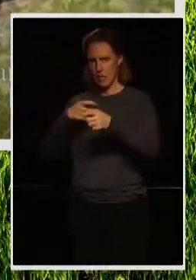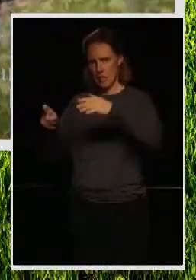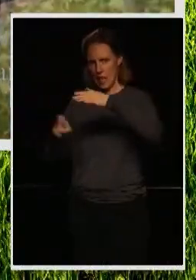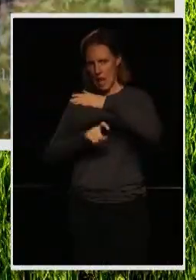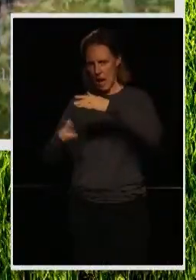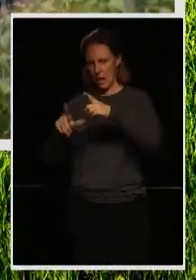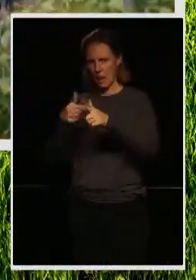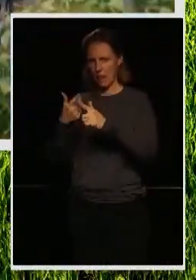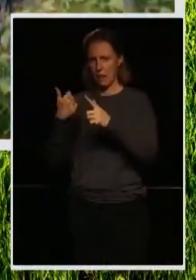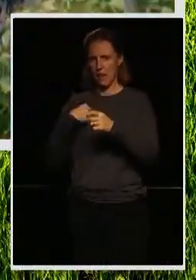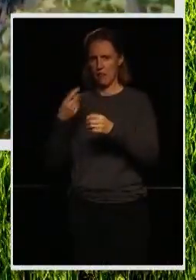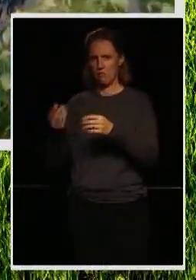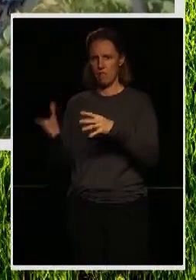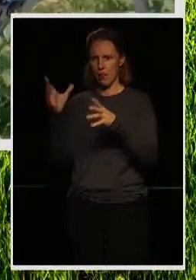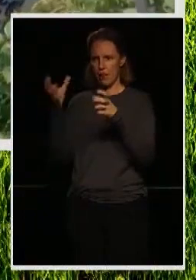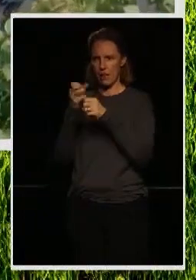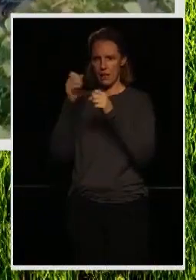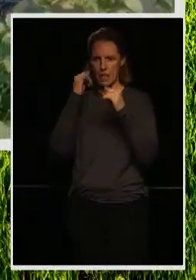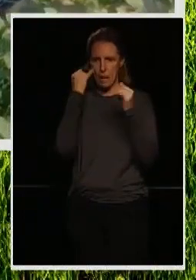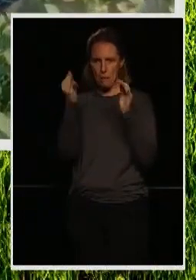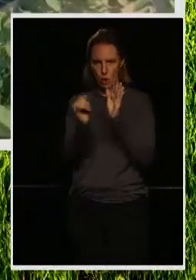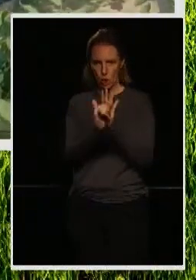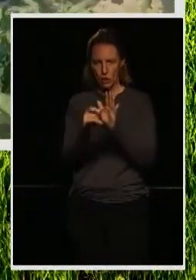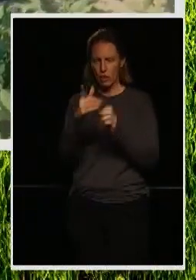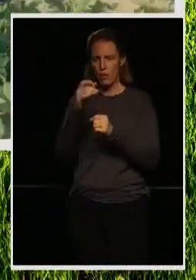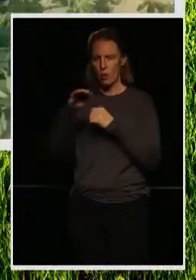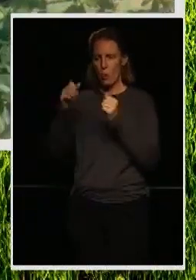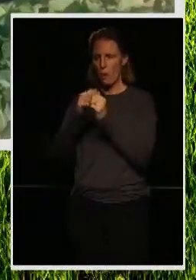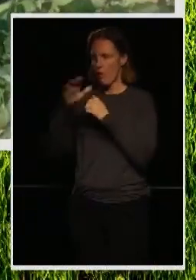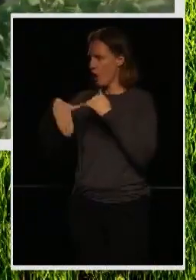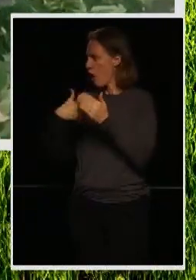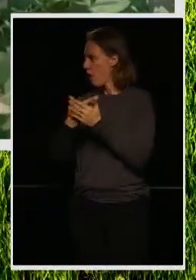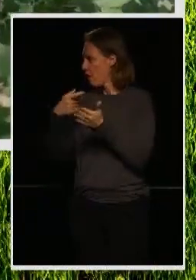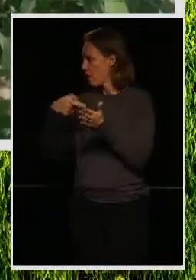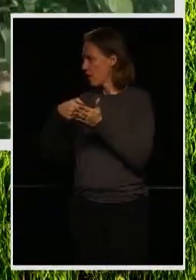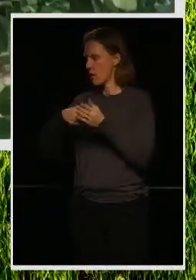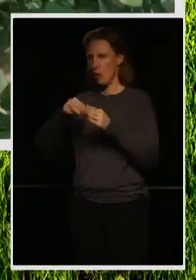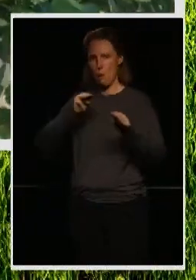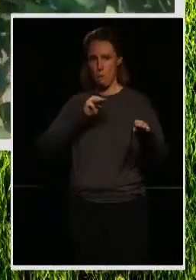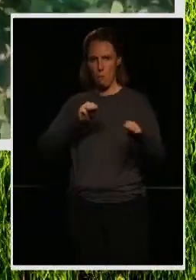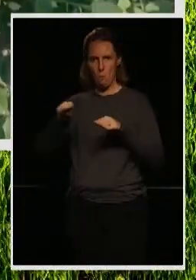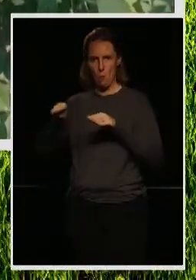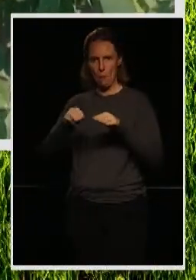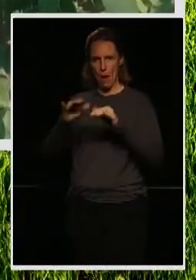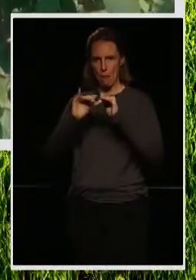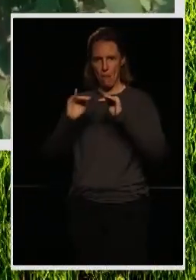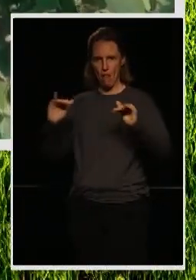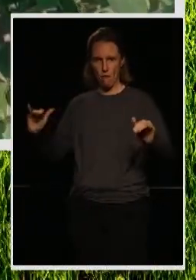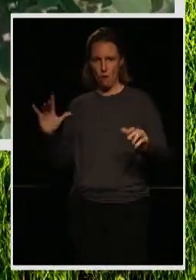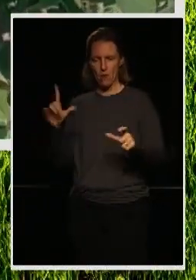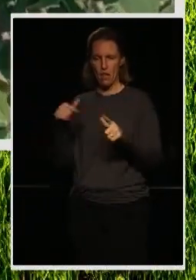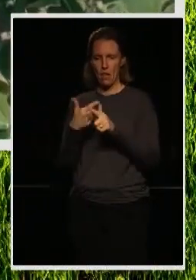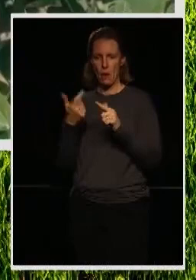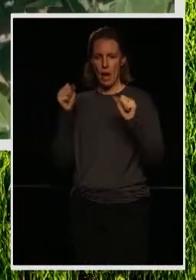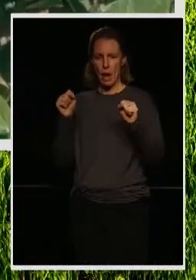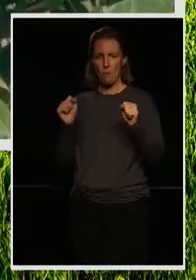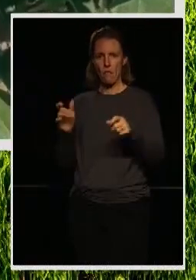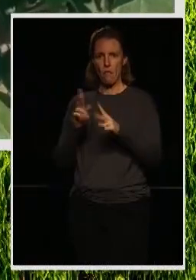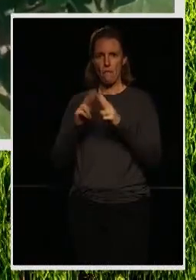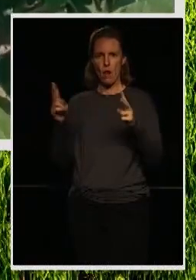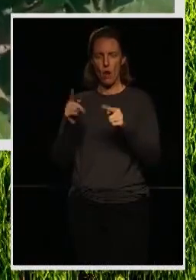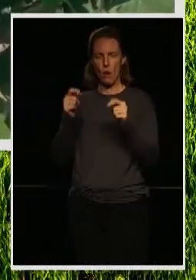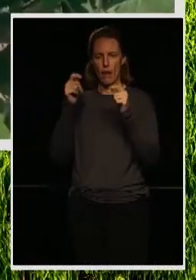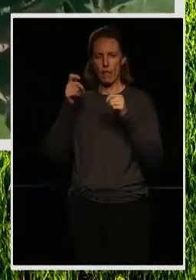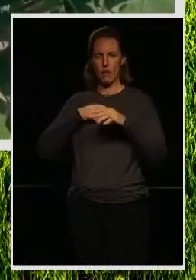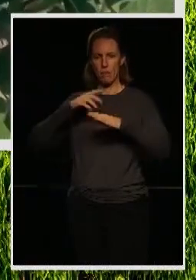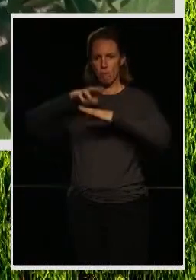leaf and get the hyperspectral image. So with all of these mobile platforms, we were able to very quickly scout through